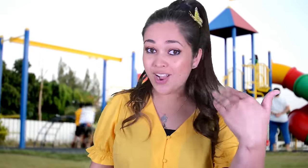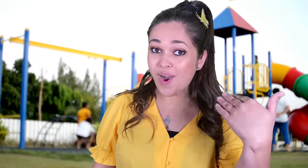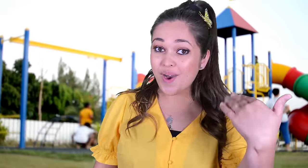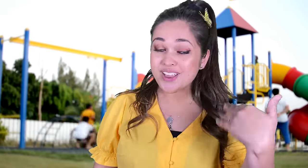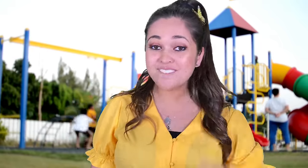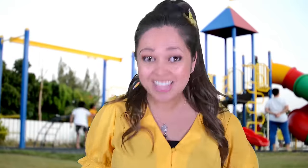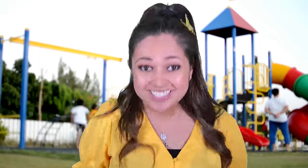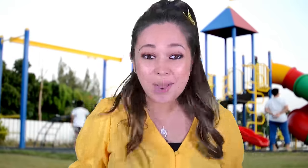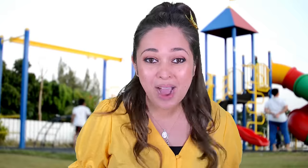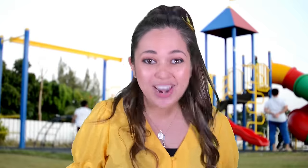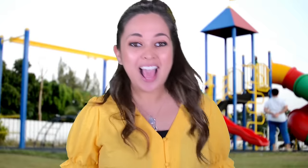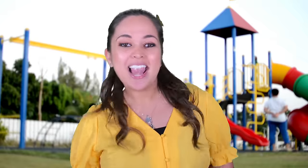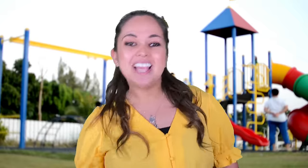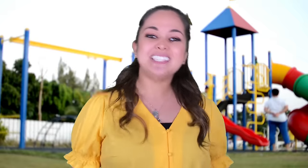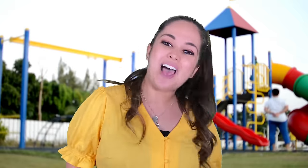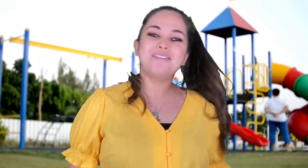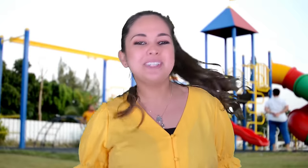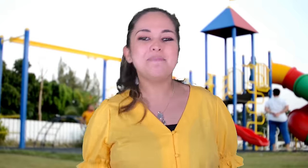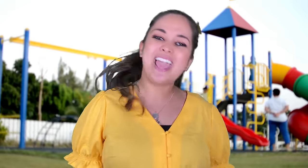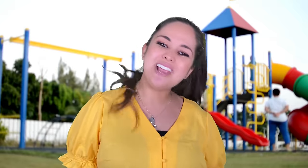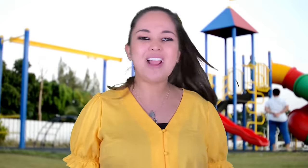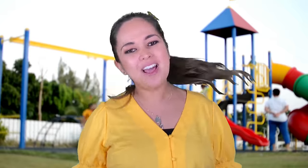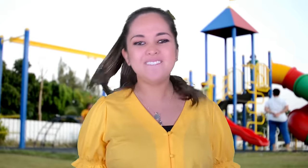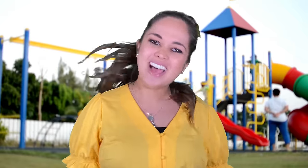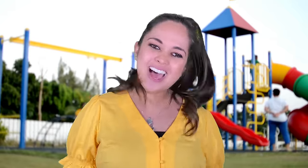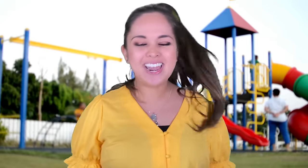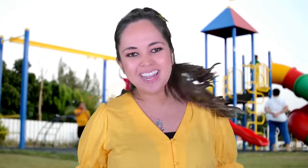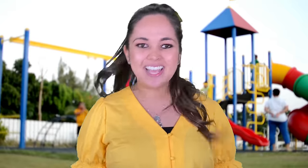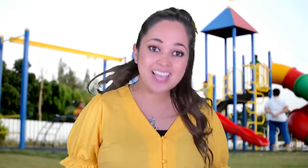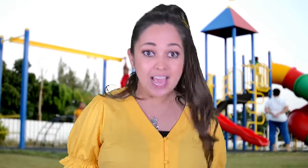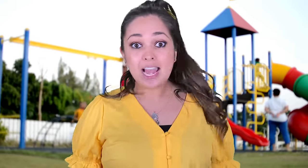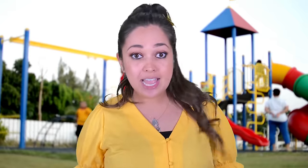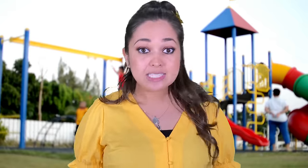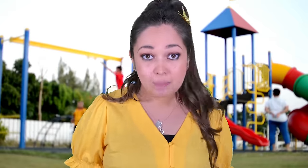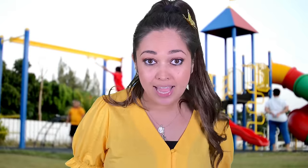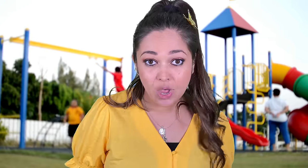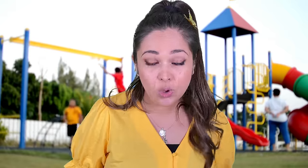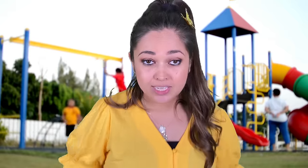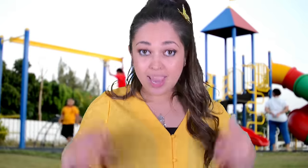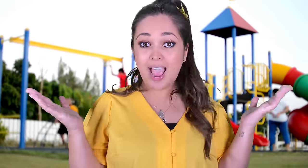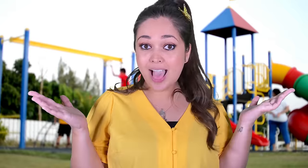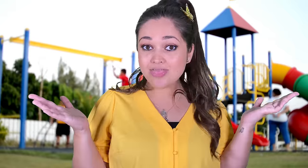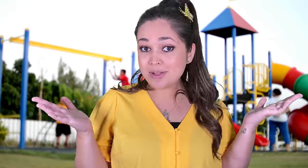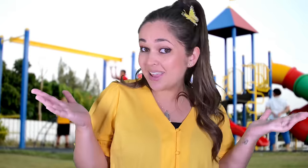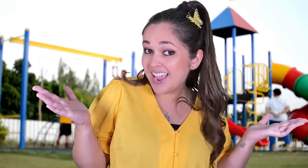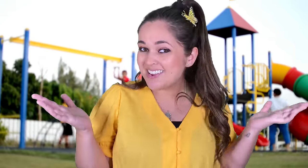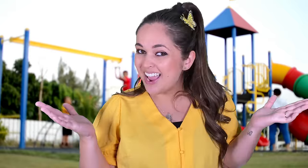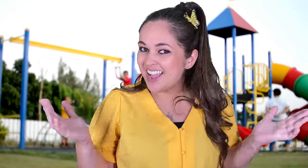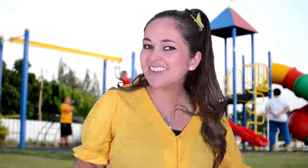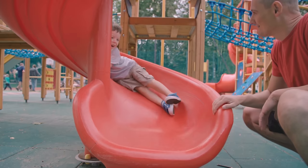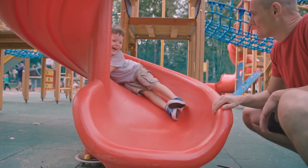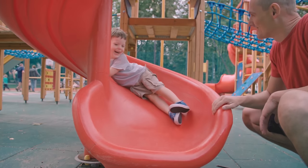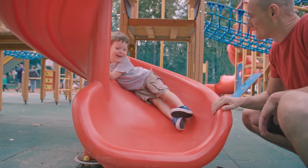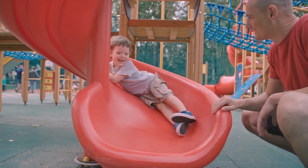bring all the friends. Come on, let's have some playground fun. Come on, let's play all day at the